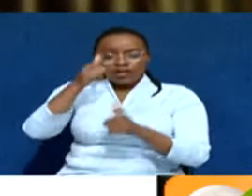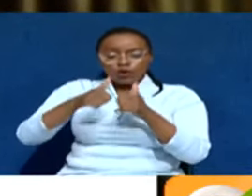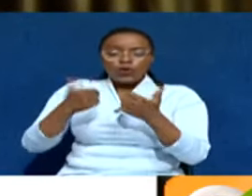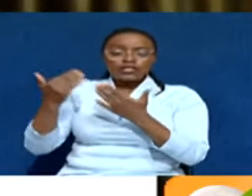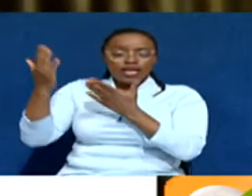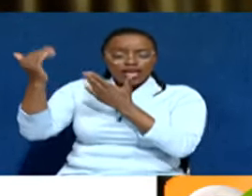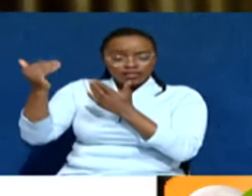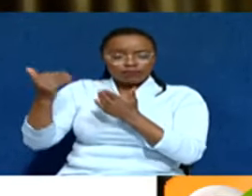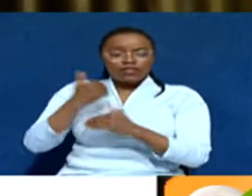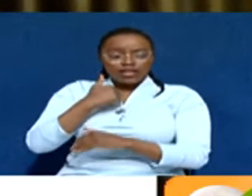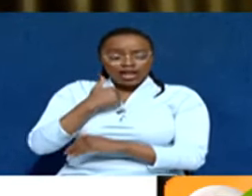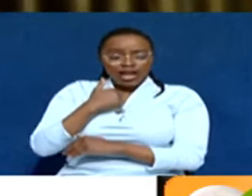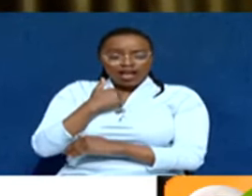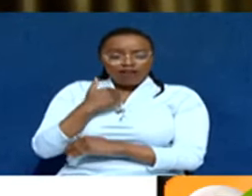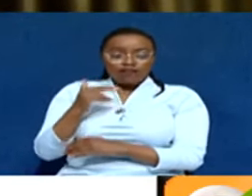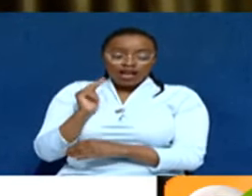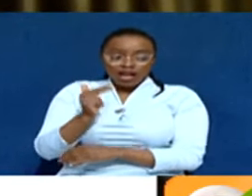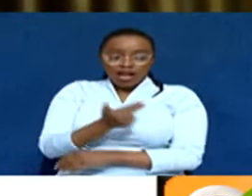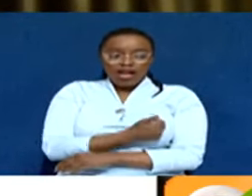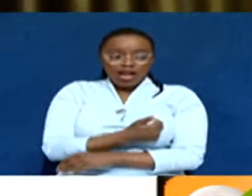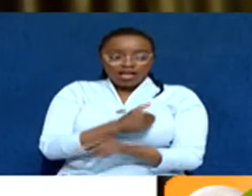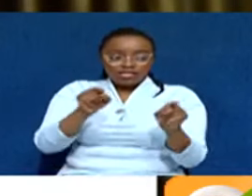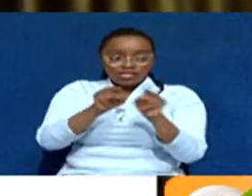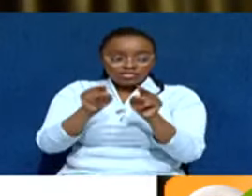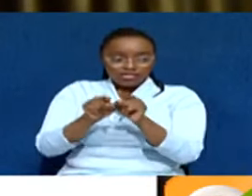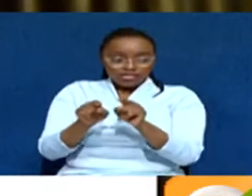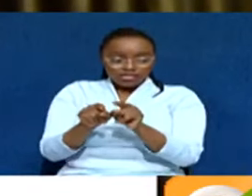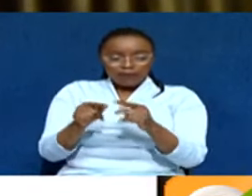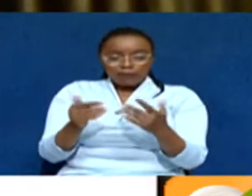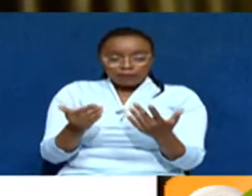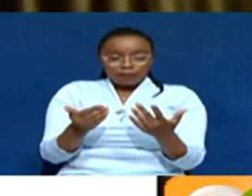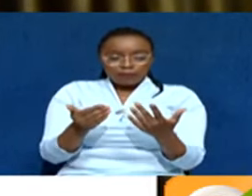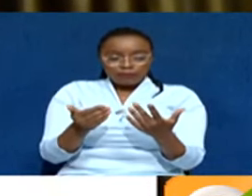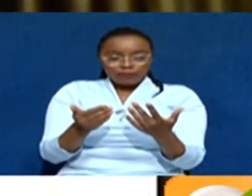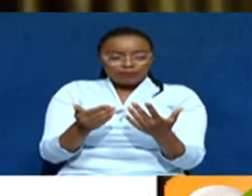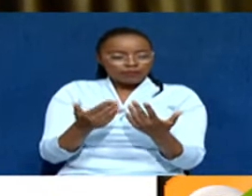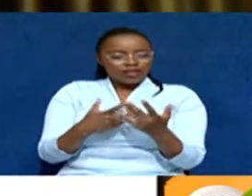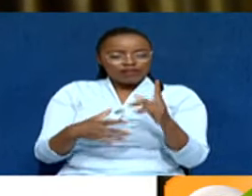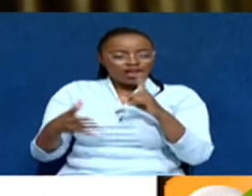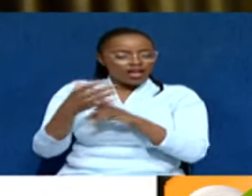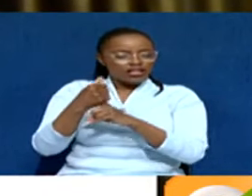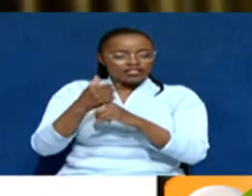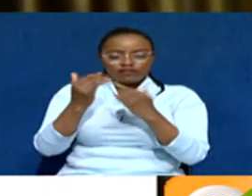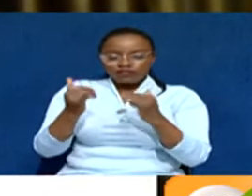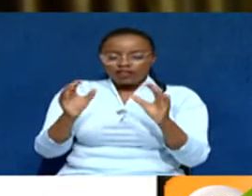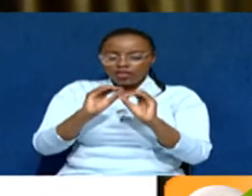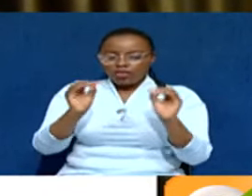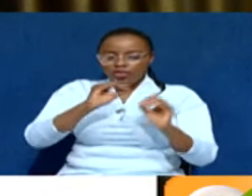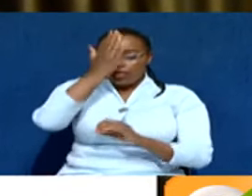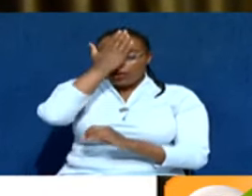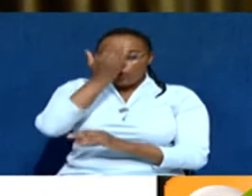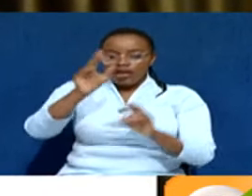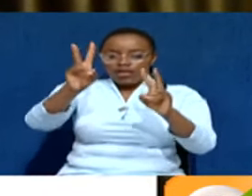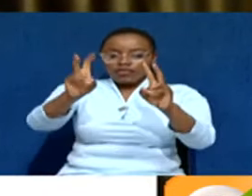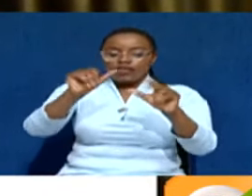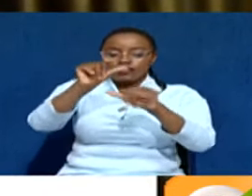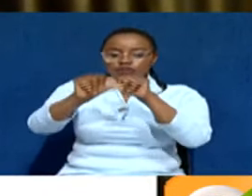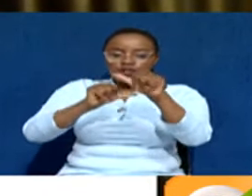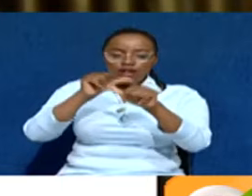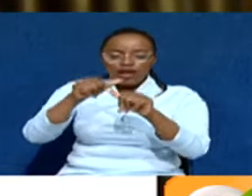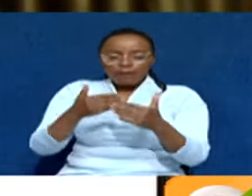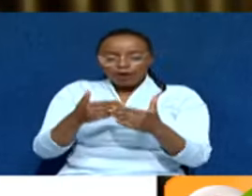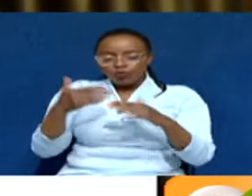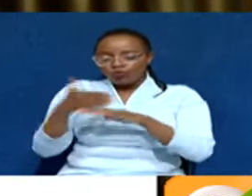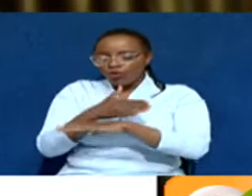have expected, we have not really got there because of issues of